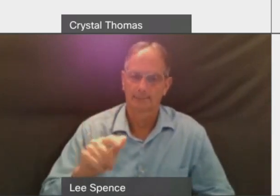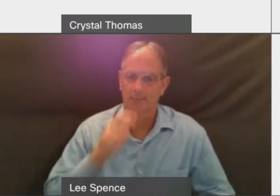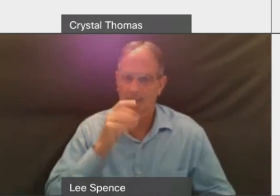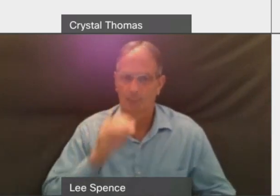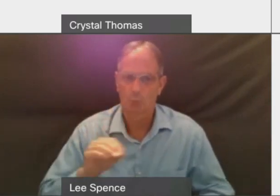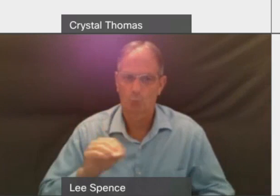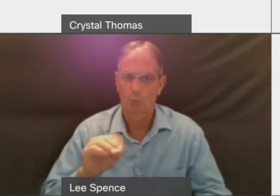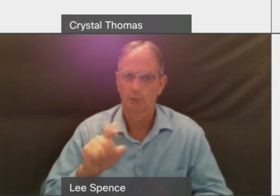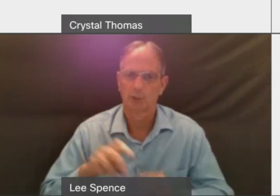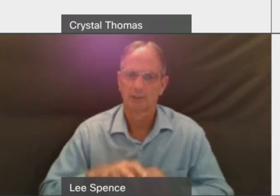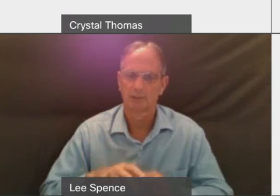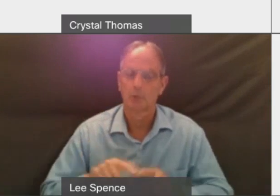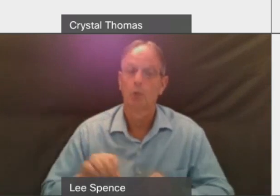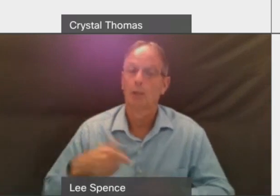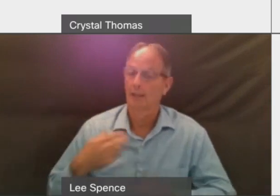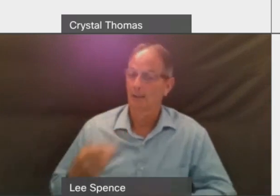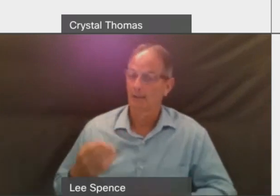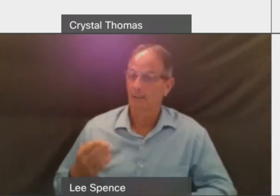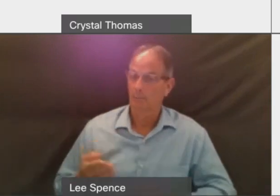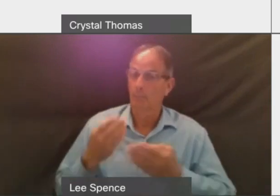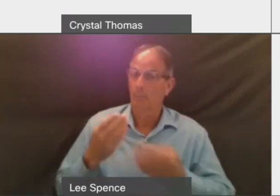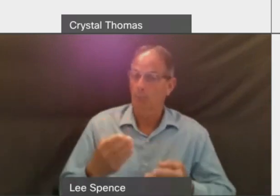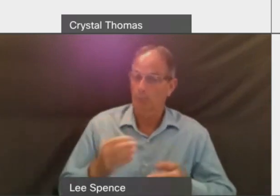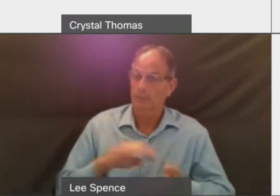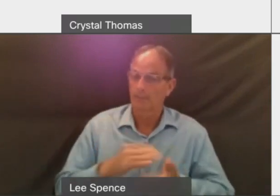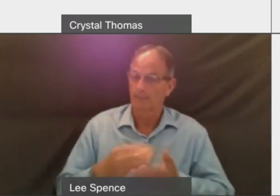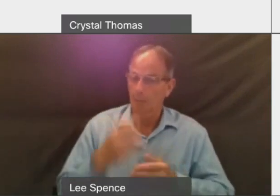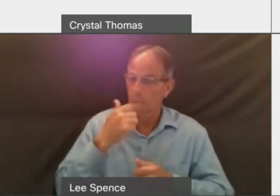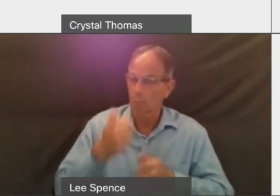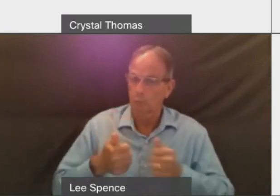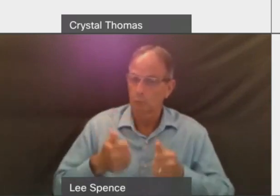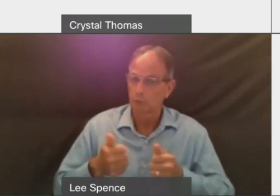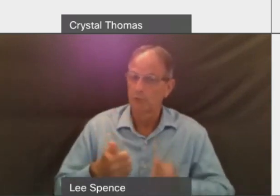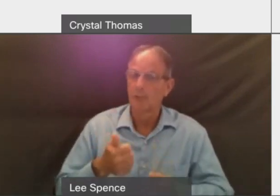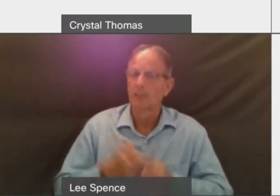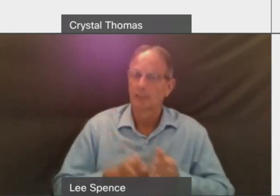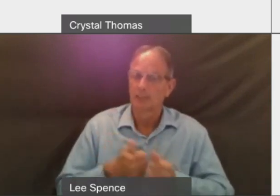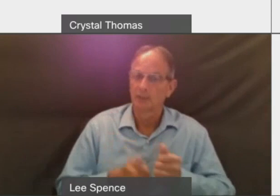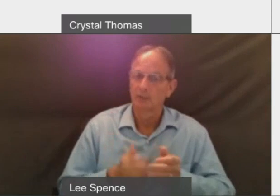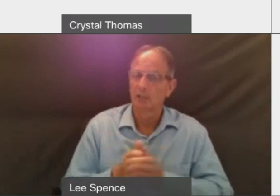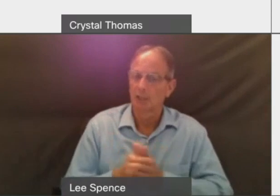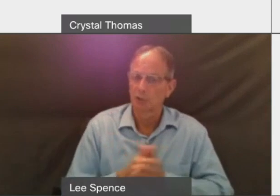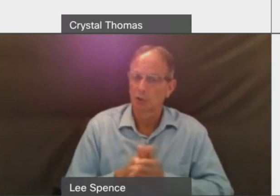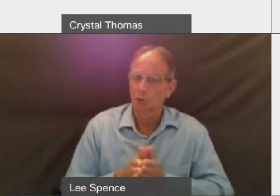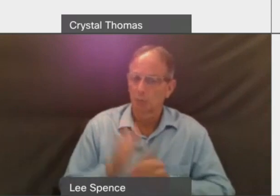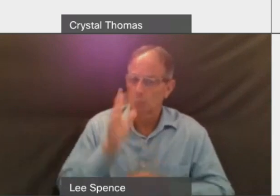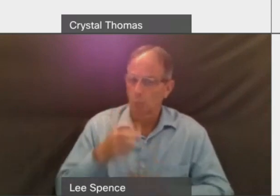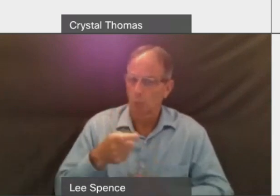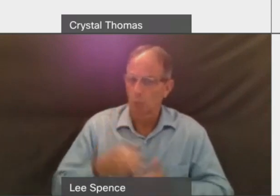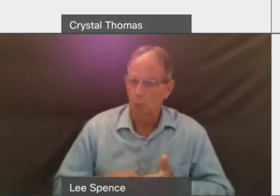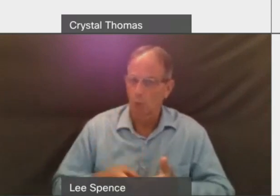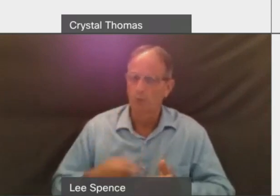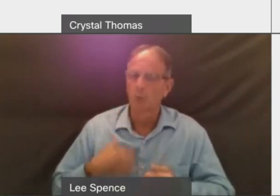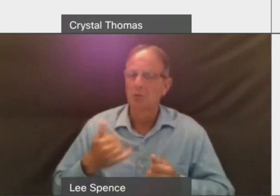Do we have proposed amounts that each initiative would cost? We are costing those out now, so we don't have that yet,